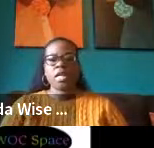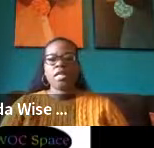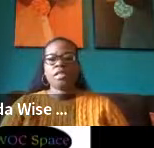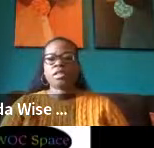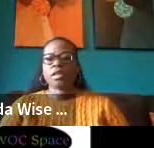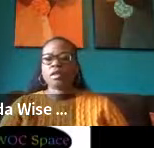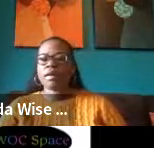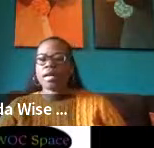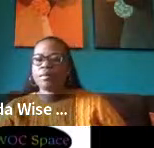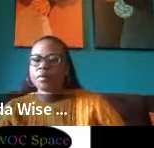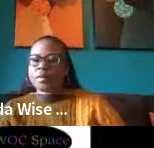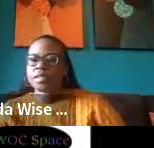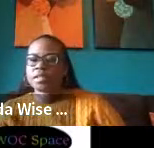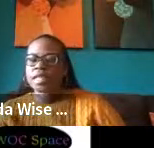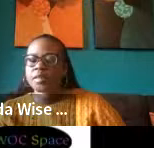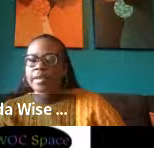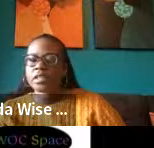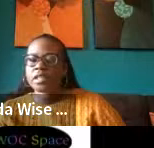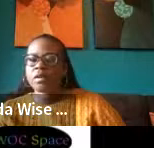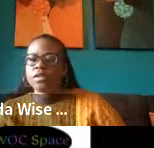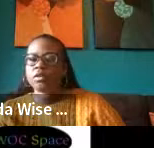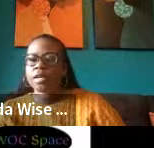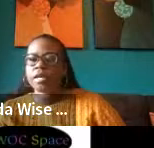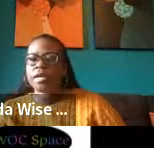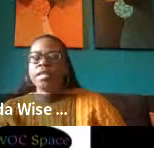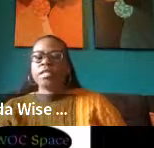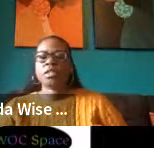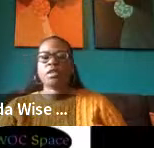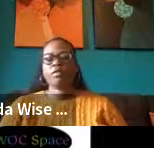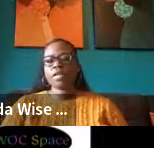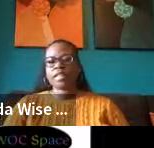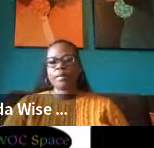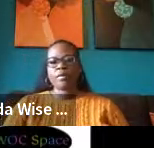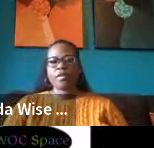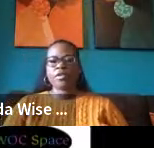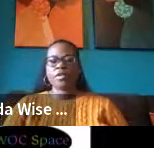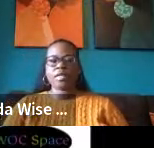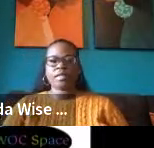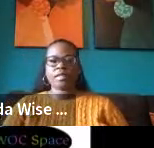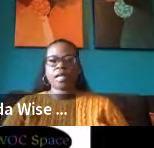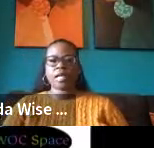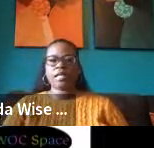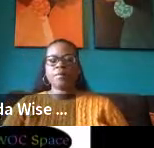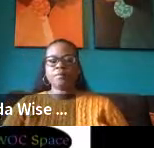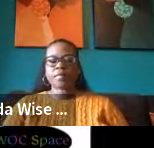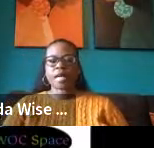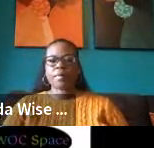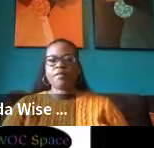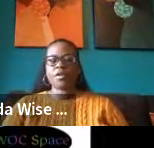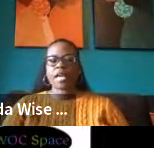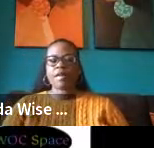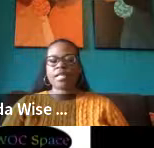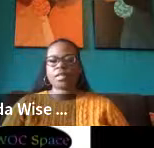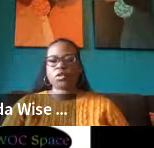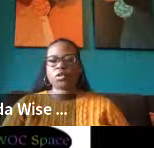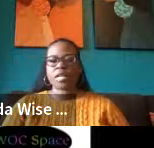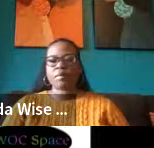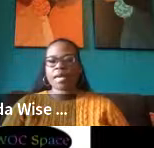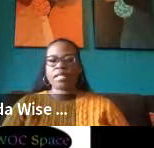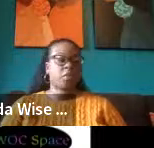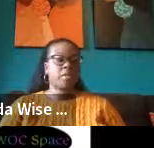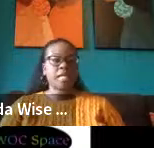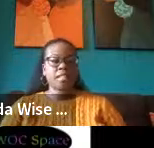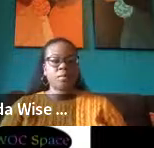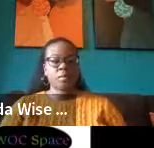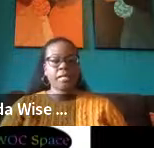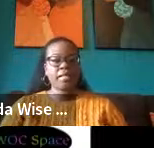page. So this person said, especially on Twitter. So for example, if you're doing a site, if you're having a social media